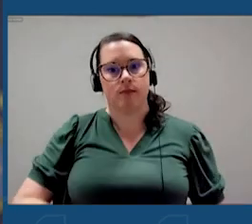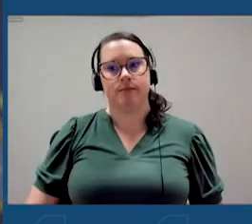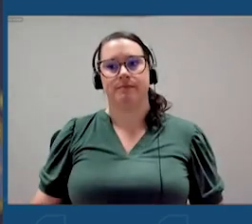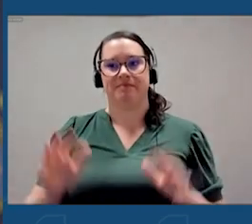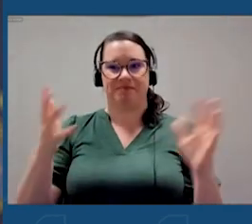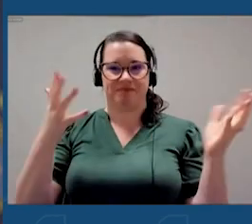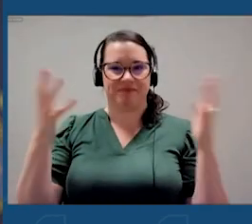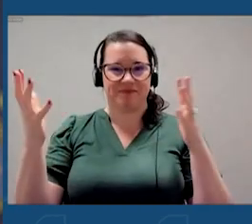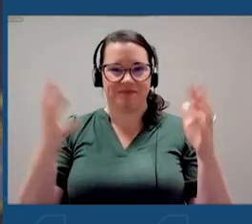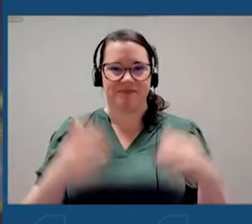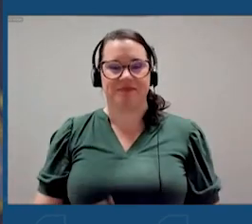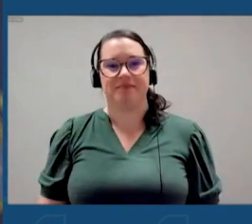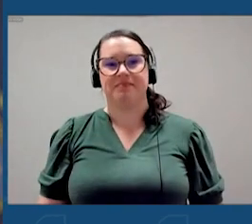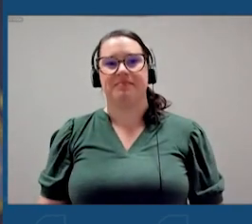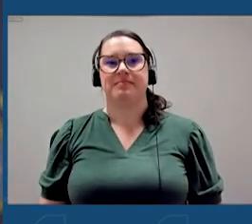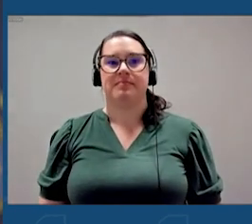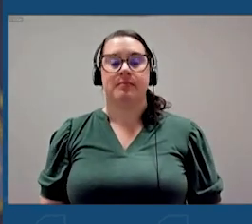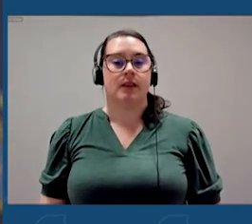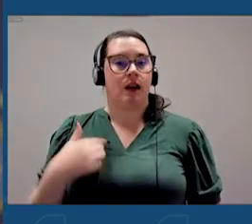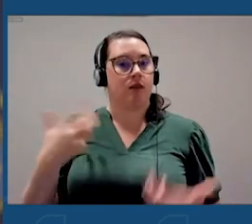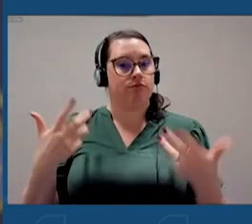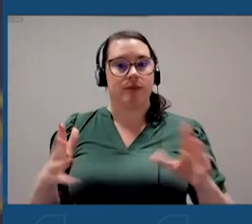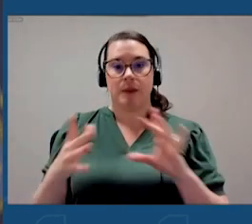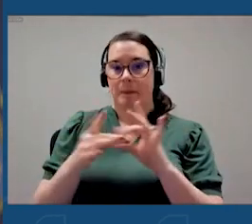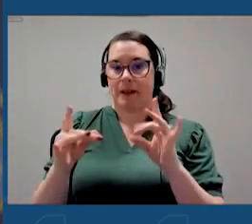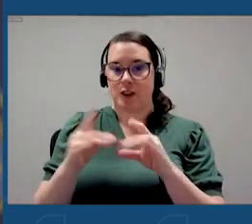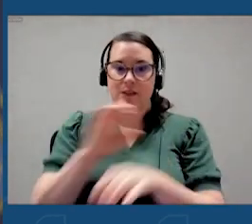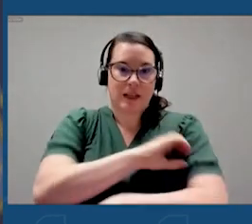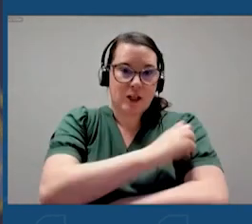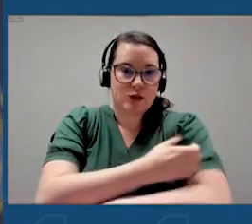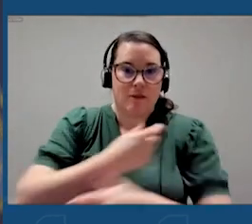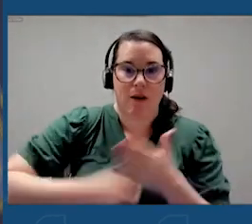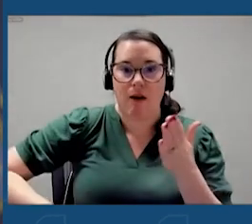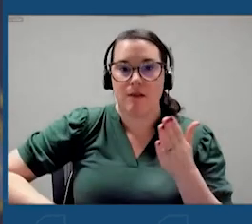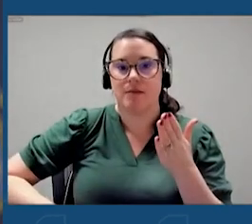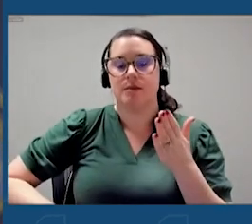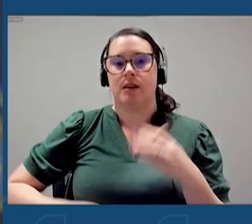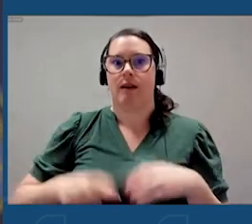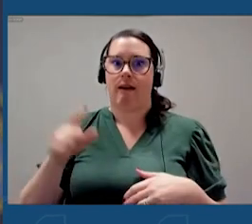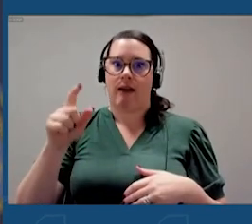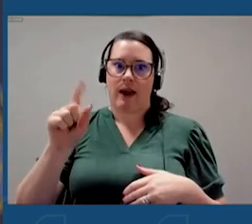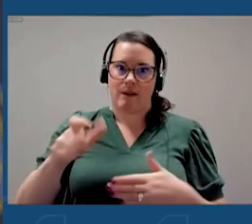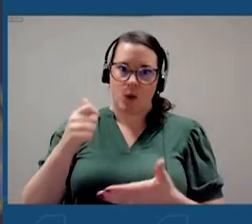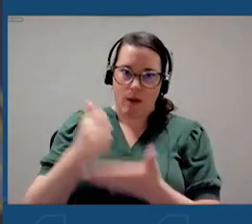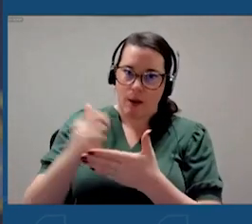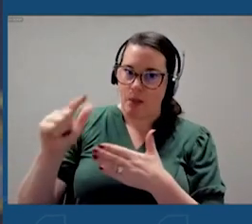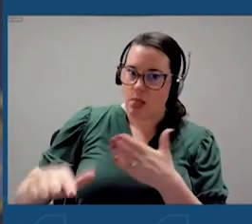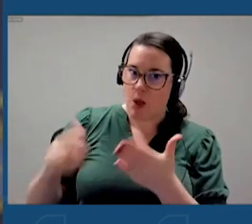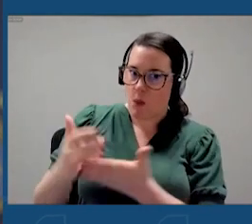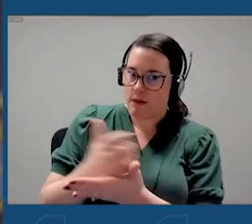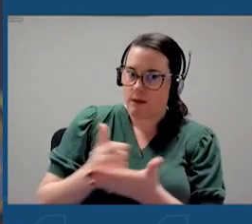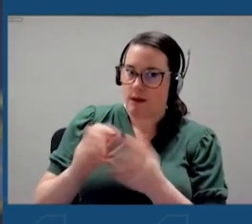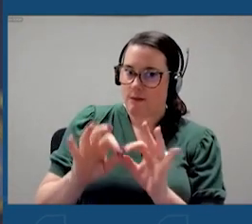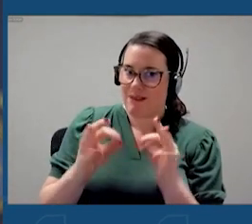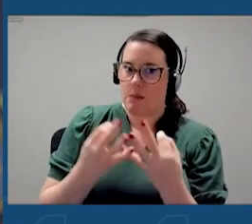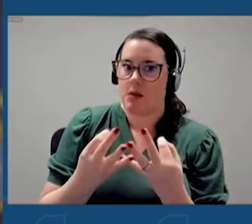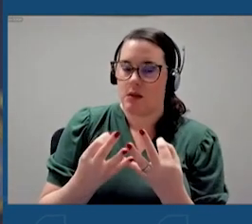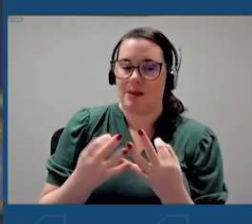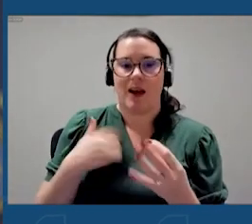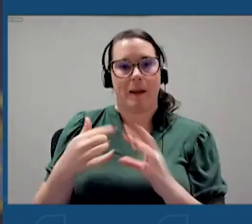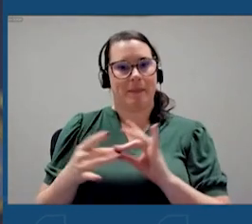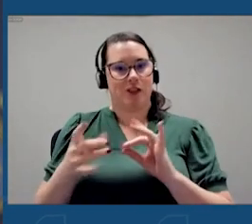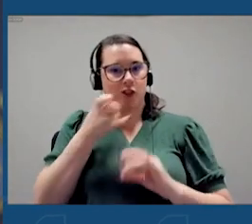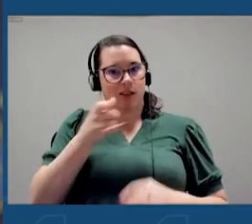And then I mentioned energy costs. We have to help low-income families, and I mentioned yesterday that New York State has